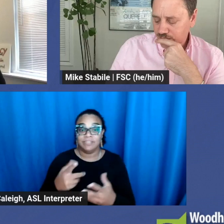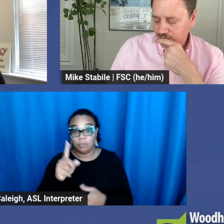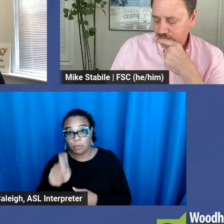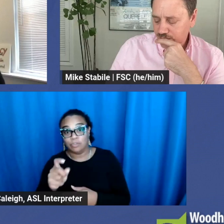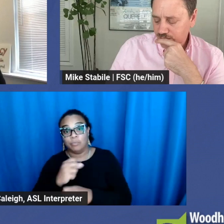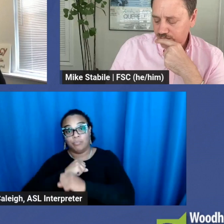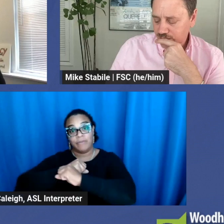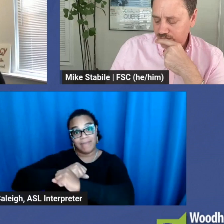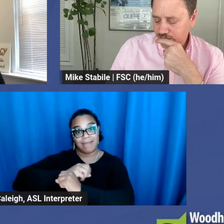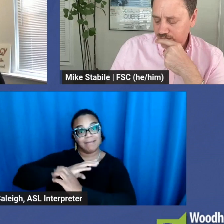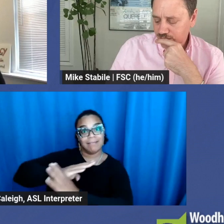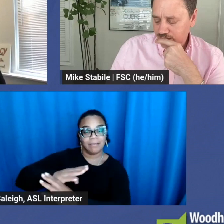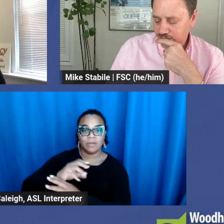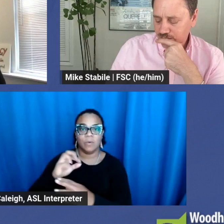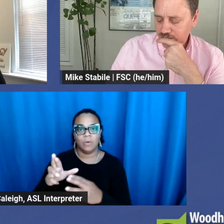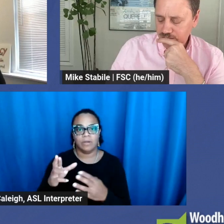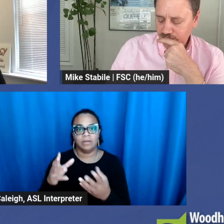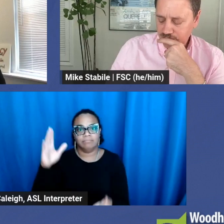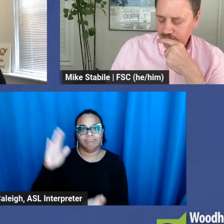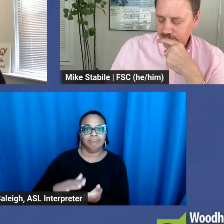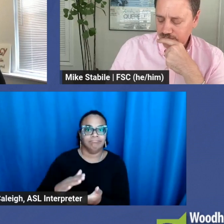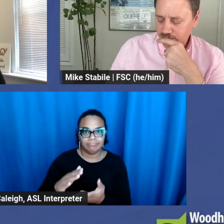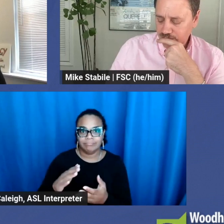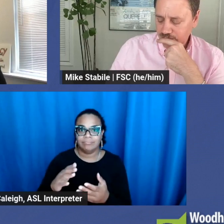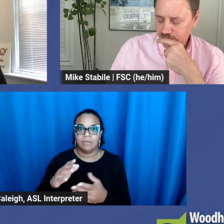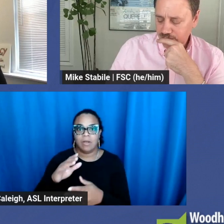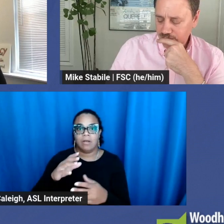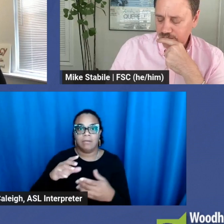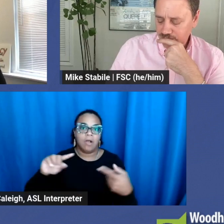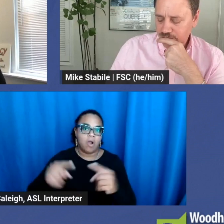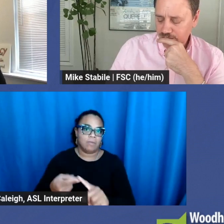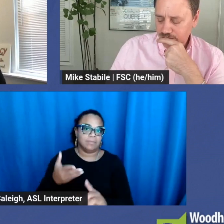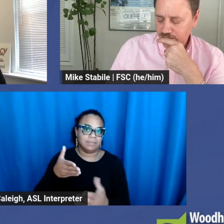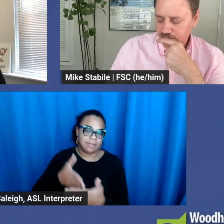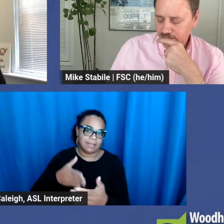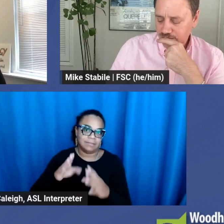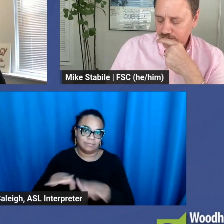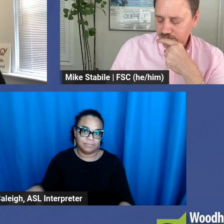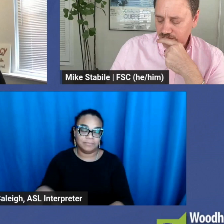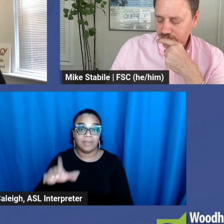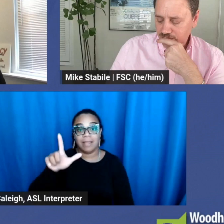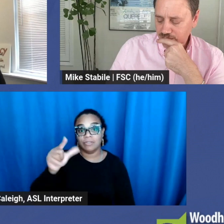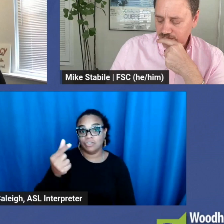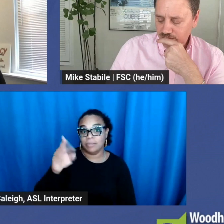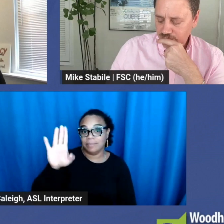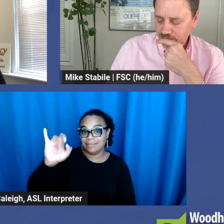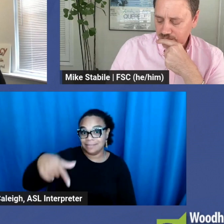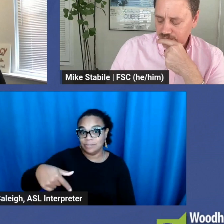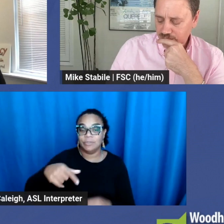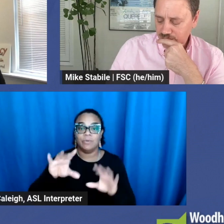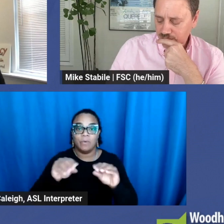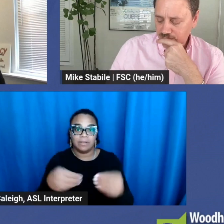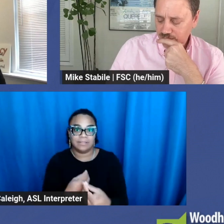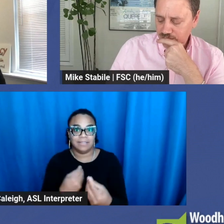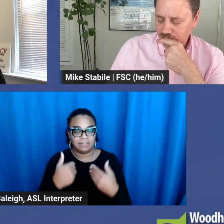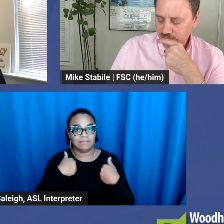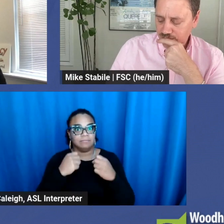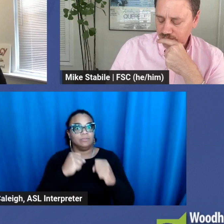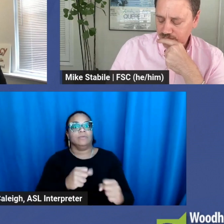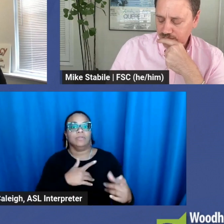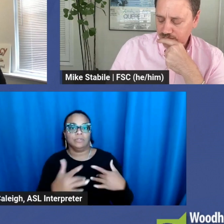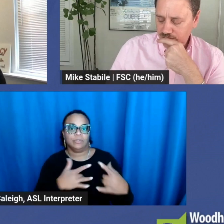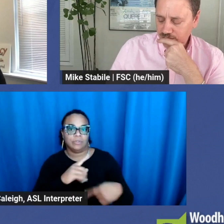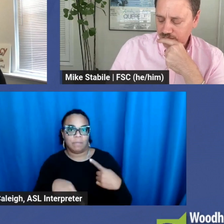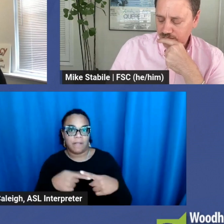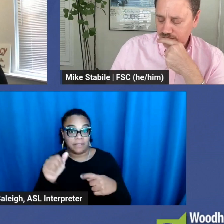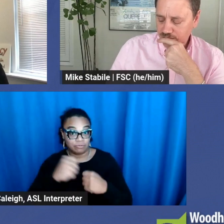mitigate certain harms to young people. LGBT orgs have raised significant concerns about this particular